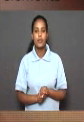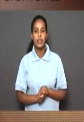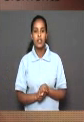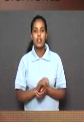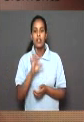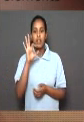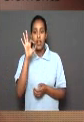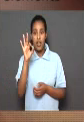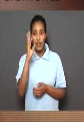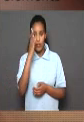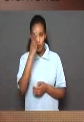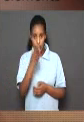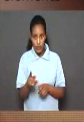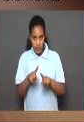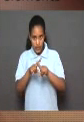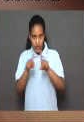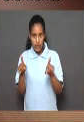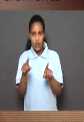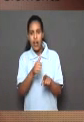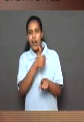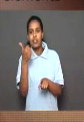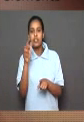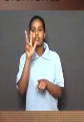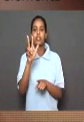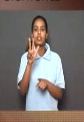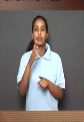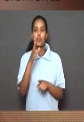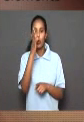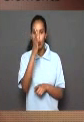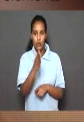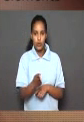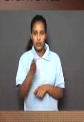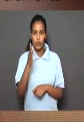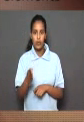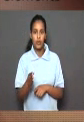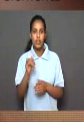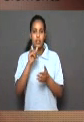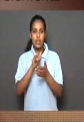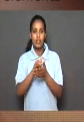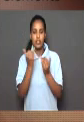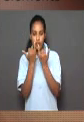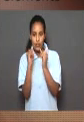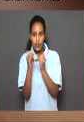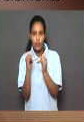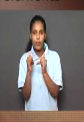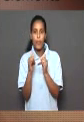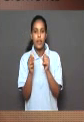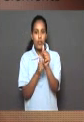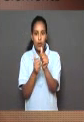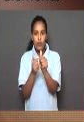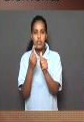The f block differs from the other three blocks in that its division follows